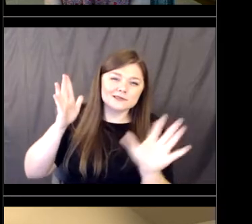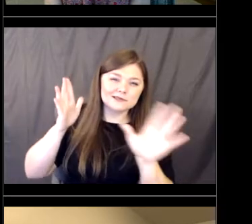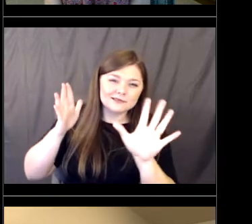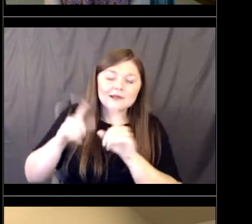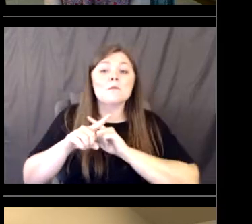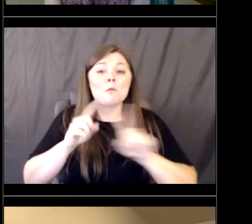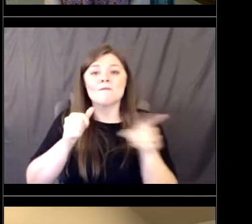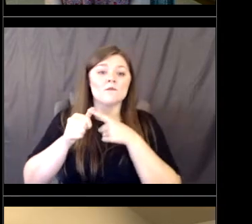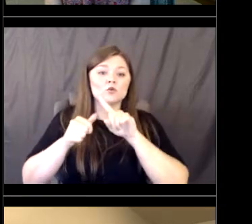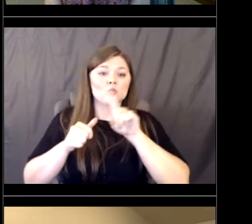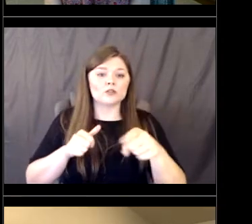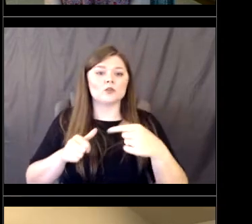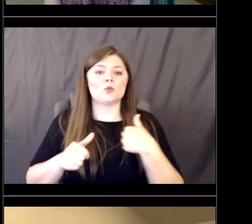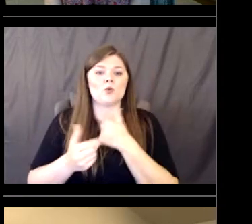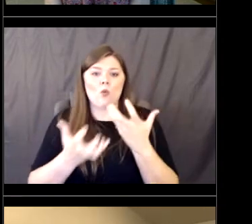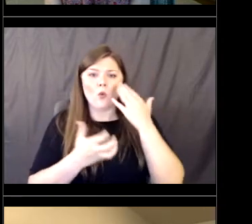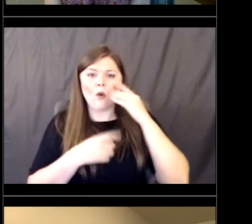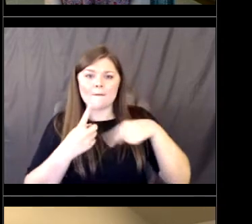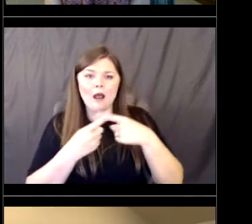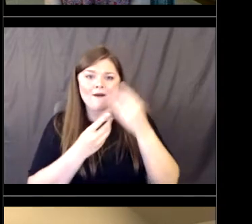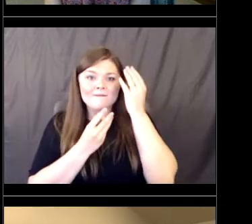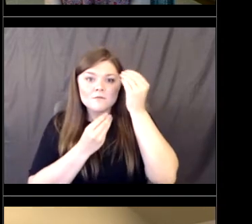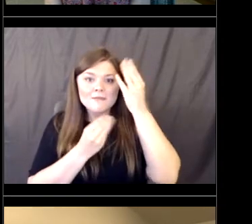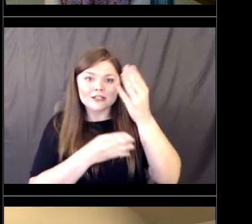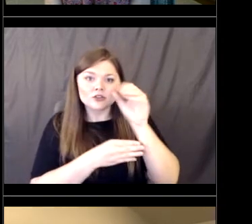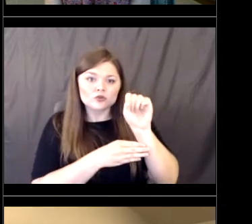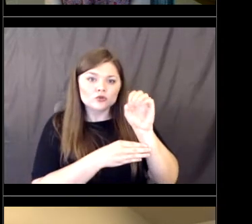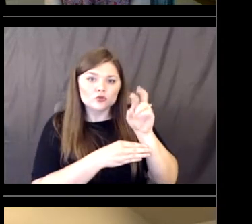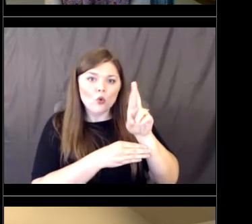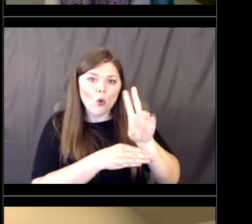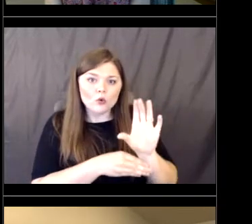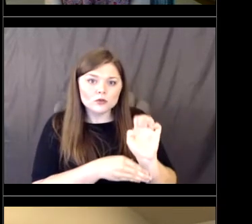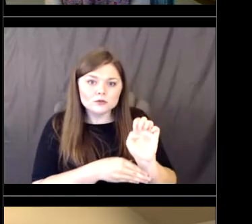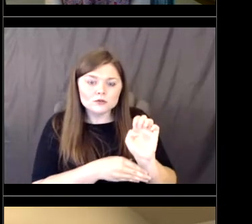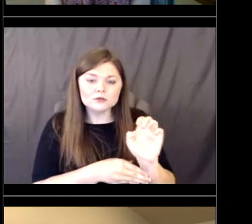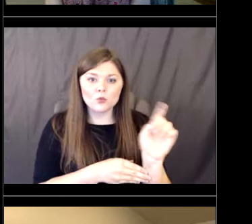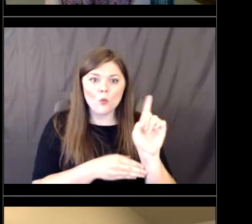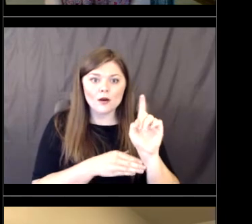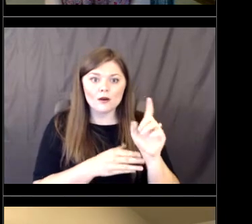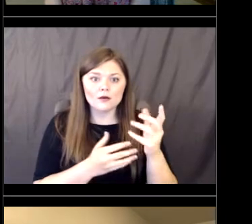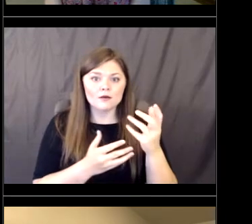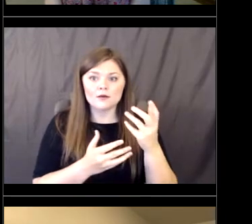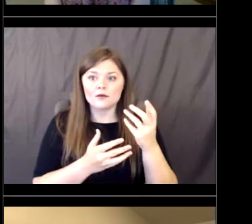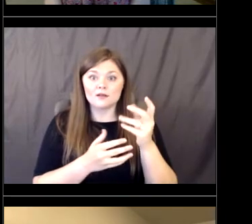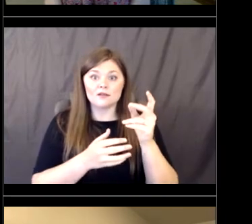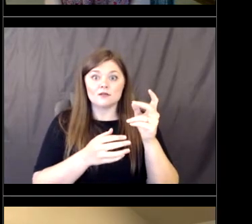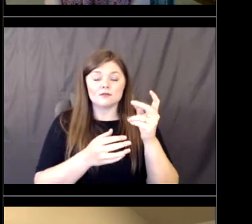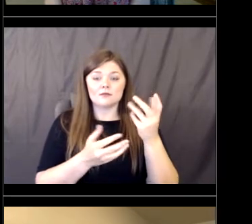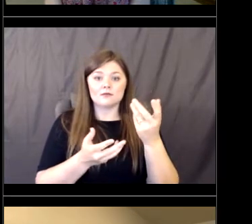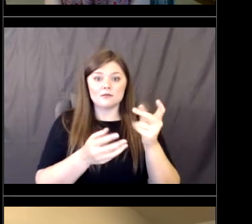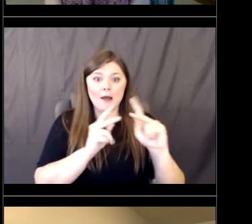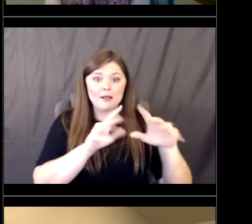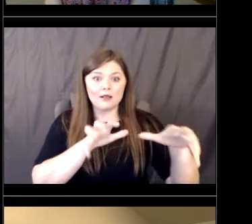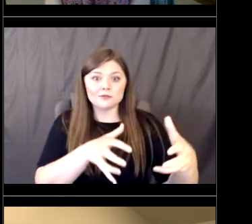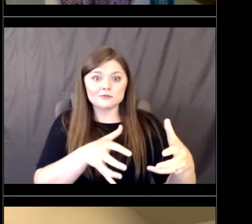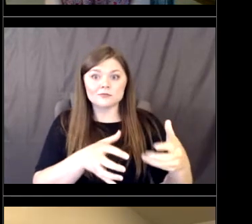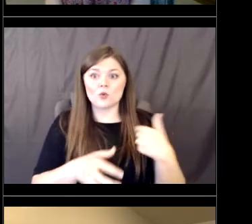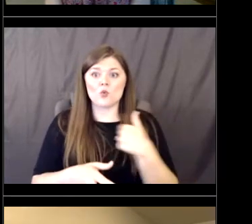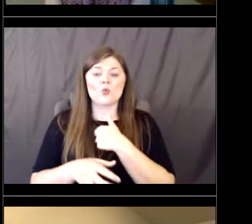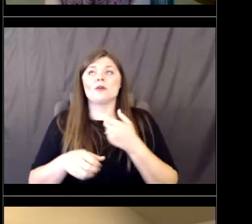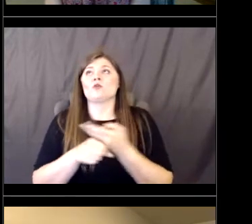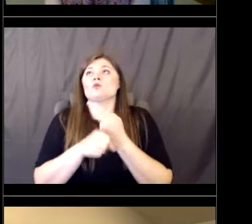asking about information sources. We wanted to know the population. We use a lot of